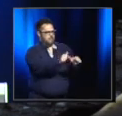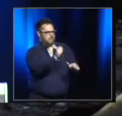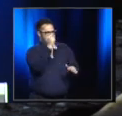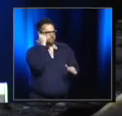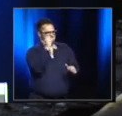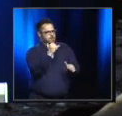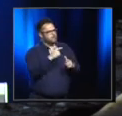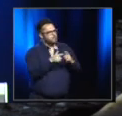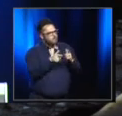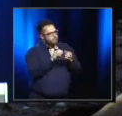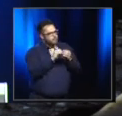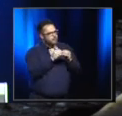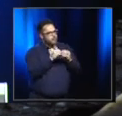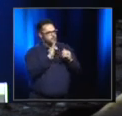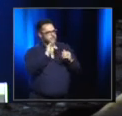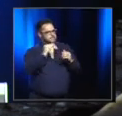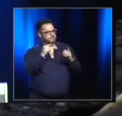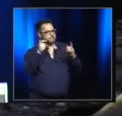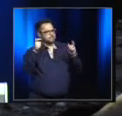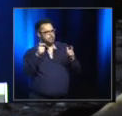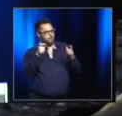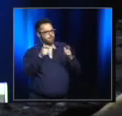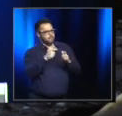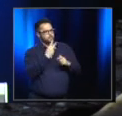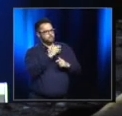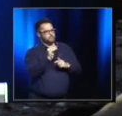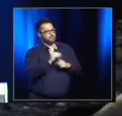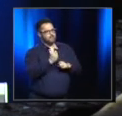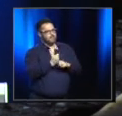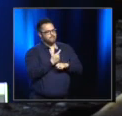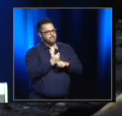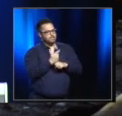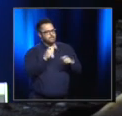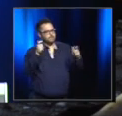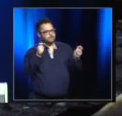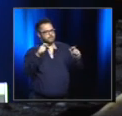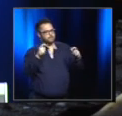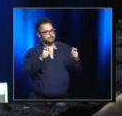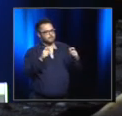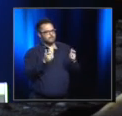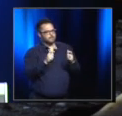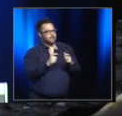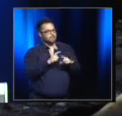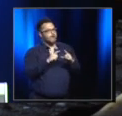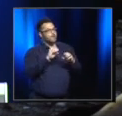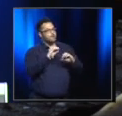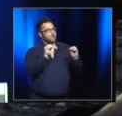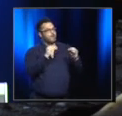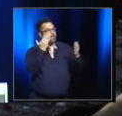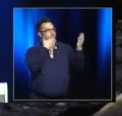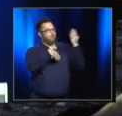rate of decline was very small. It was about 2% per year, and nobody had picked it up.